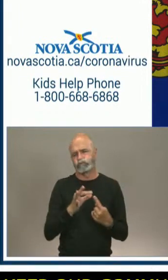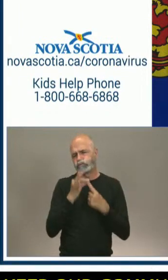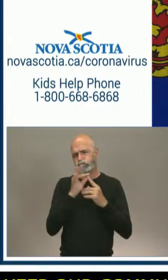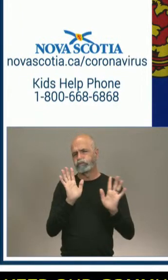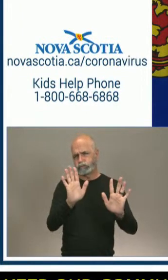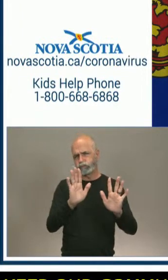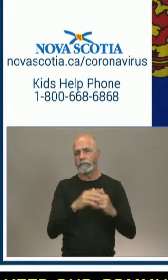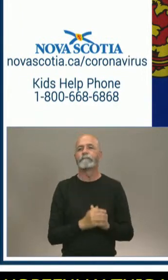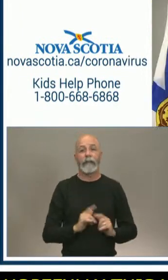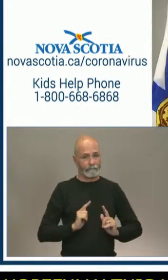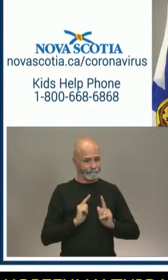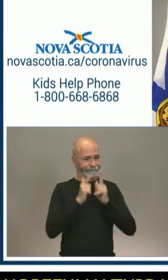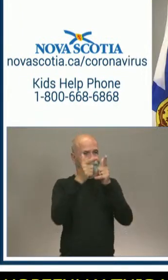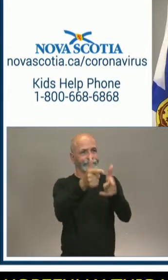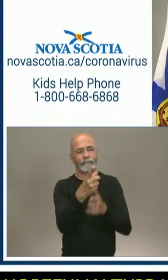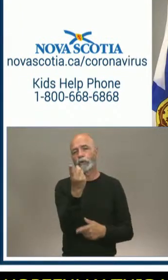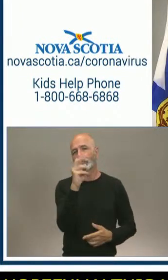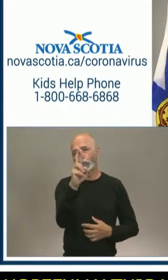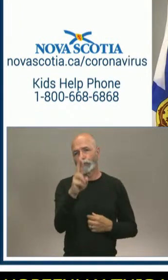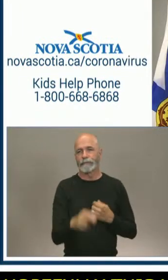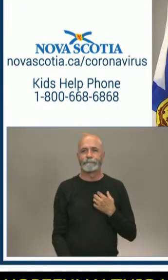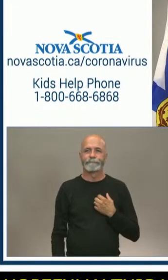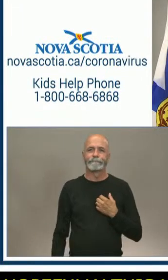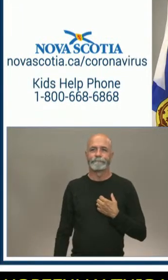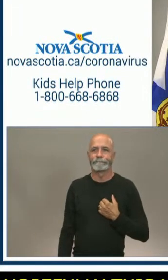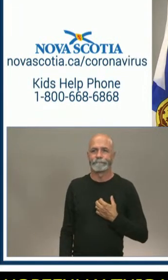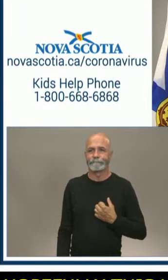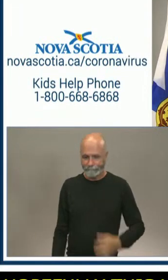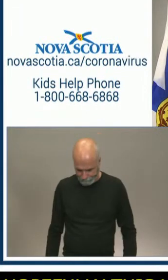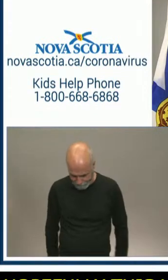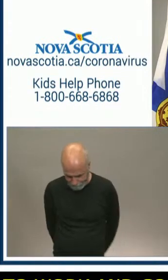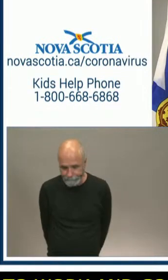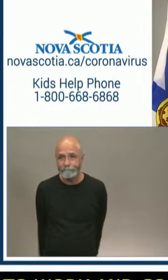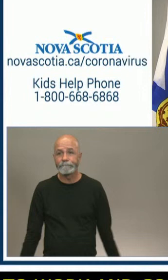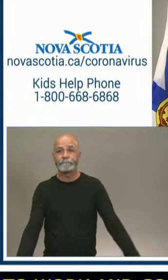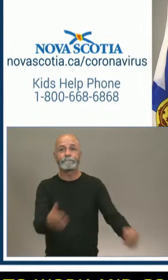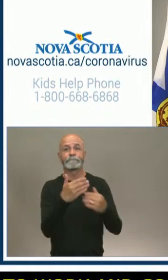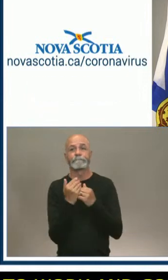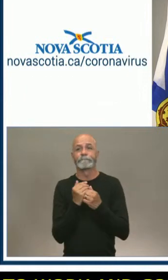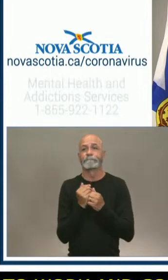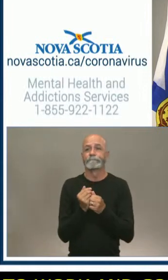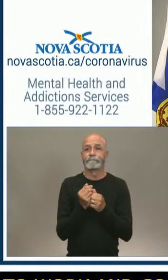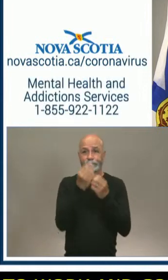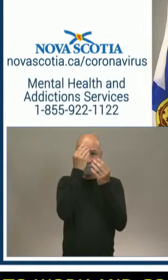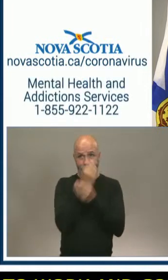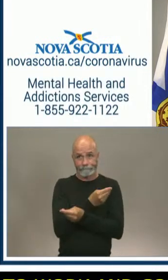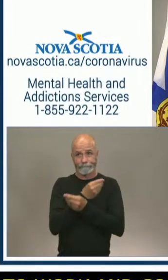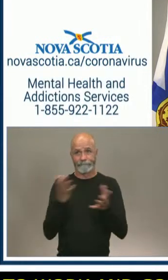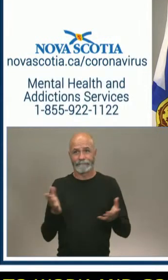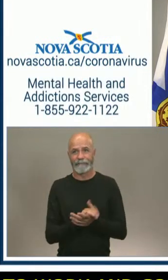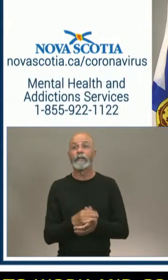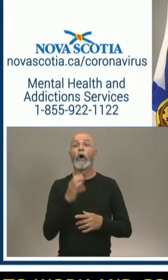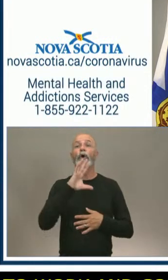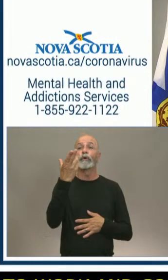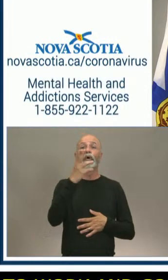to Dr. Strang. Thank you, Premier. Good afternoon, everybody, and happy birthday, Chrissy.